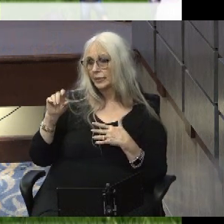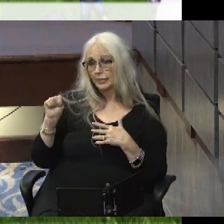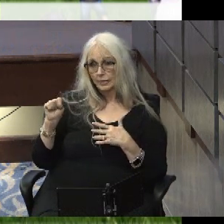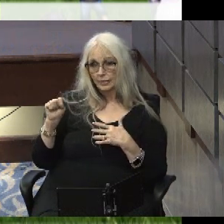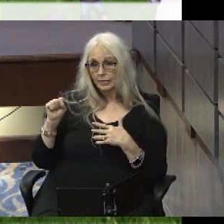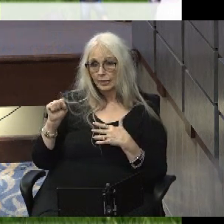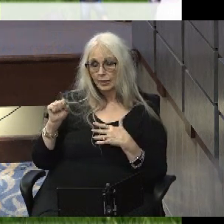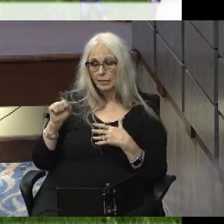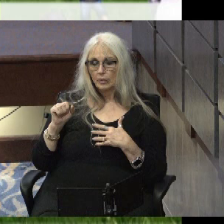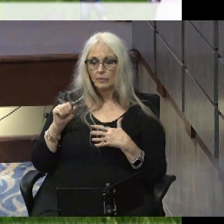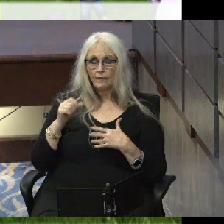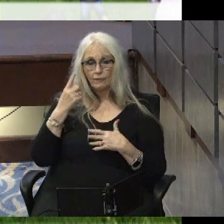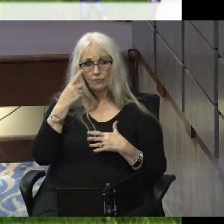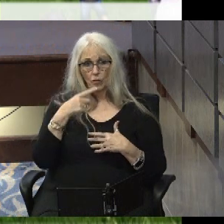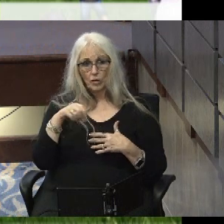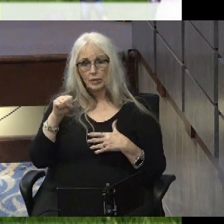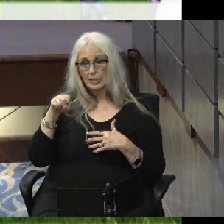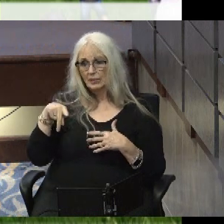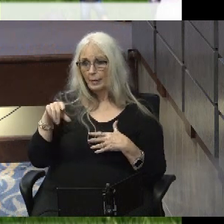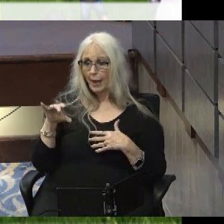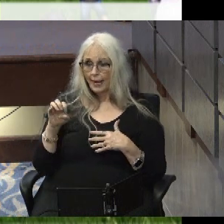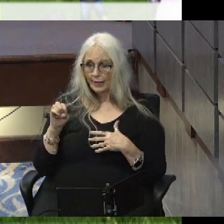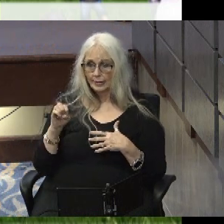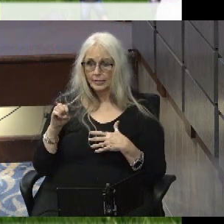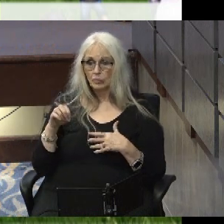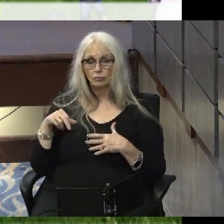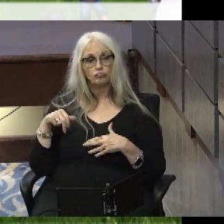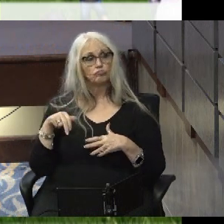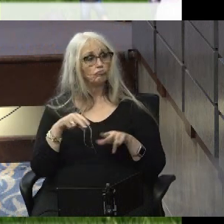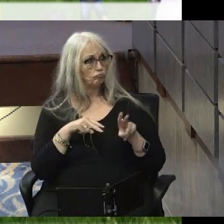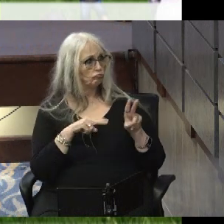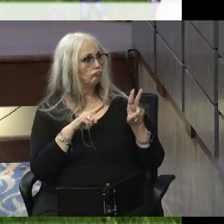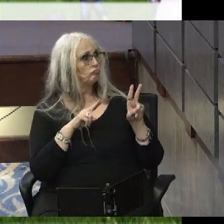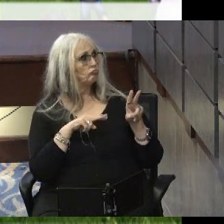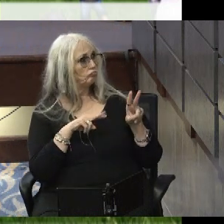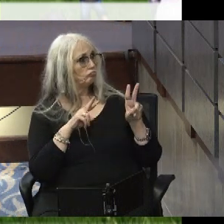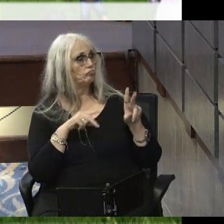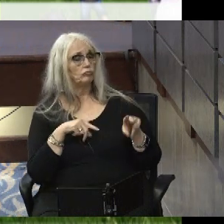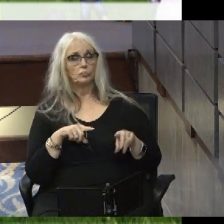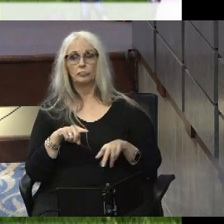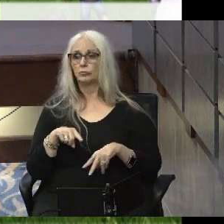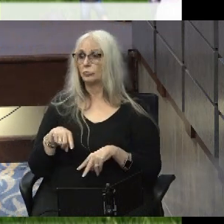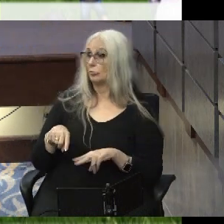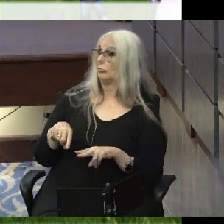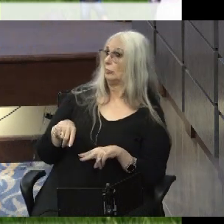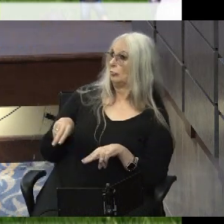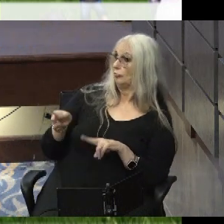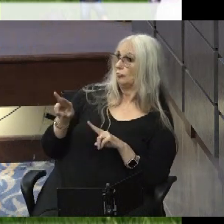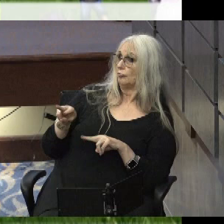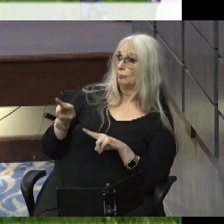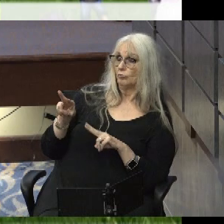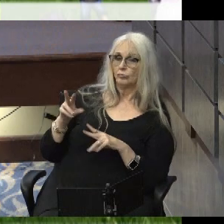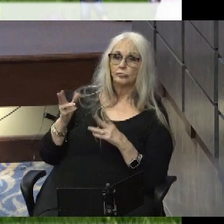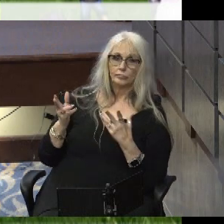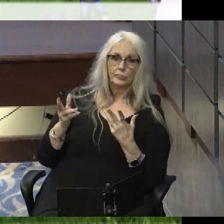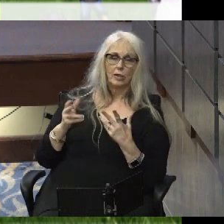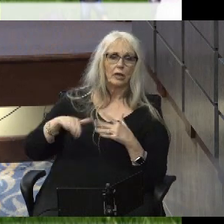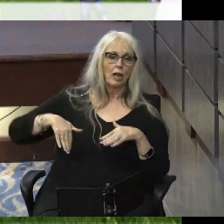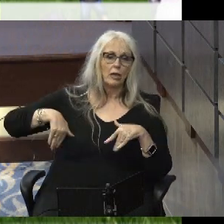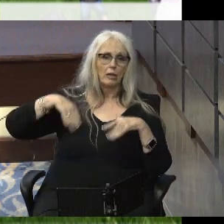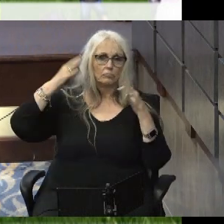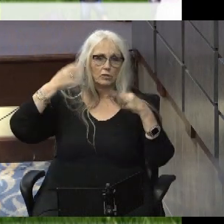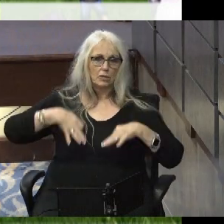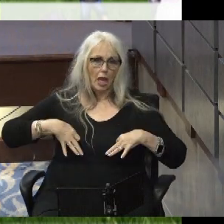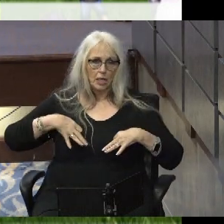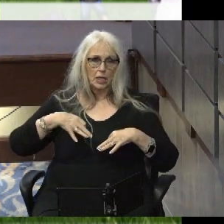demarcate spaces as you move through them. We have not finalized all the locations of them or the design, but